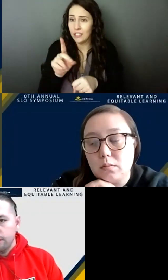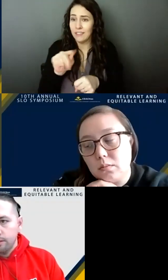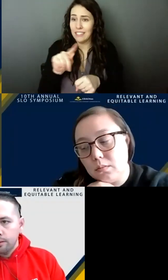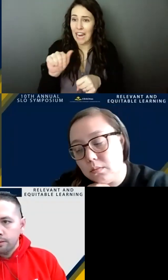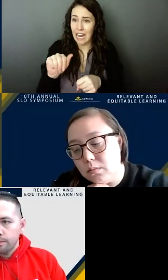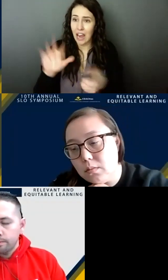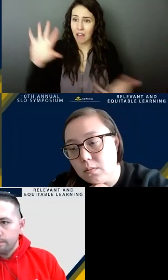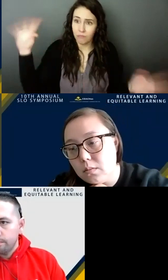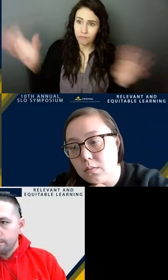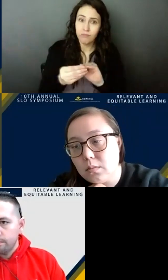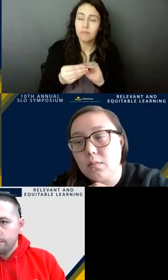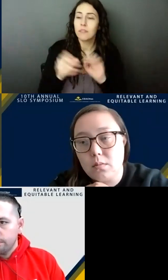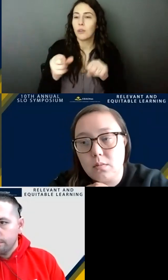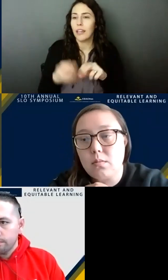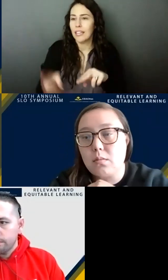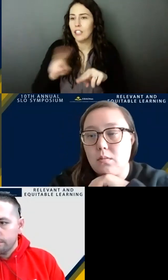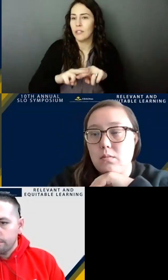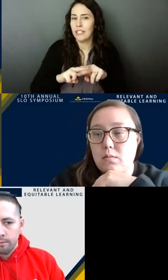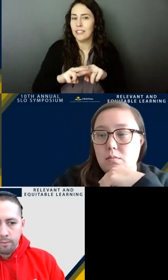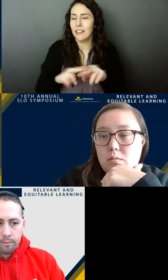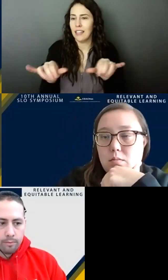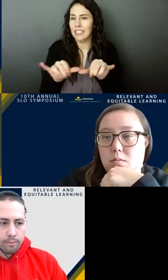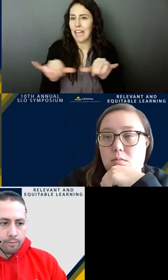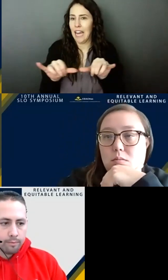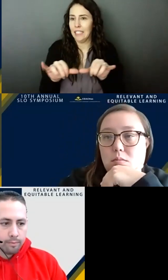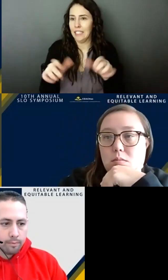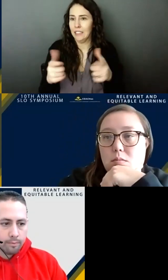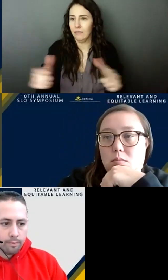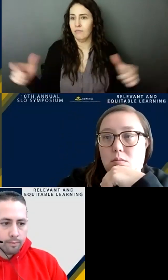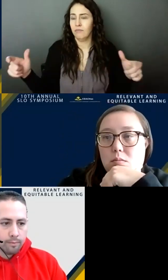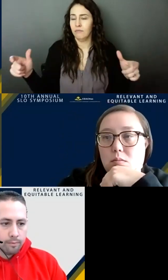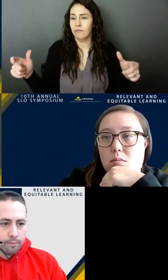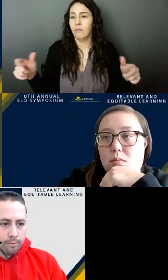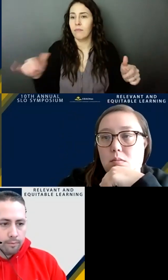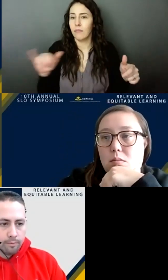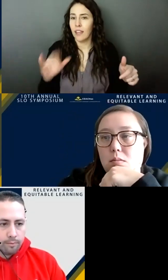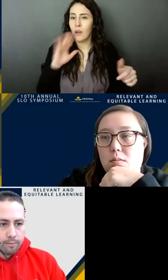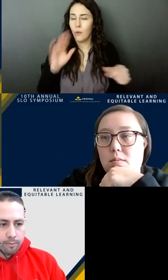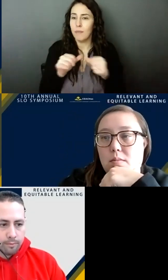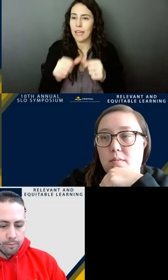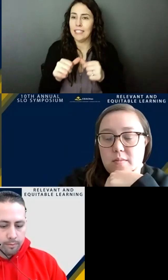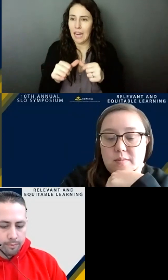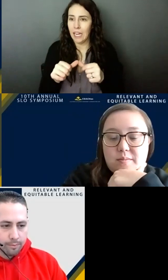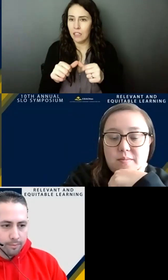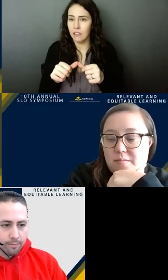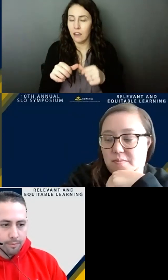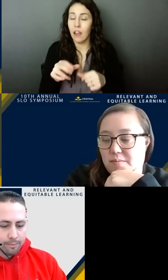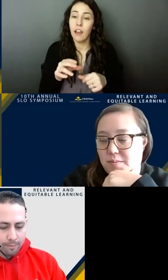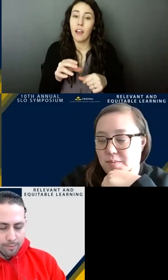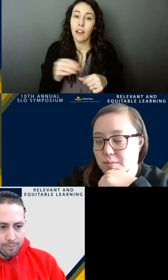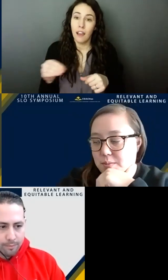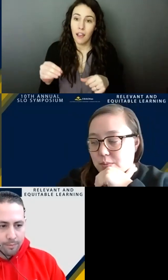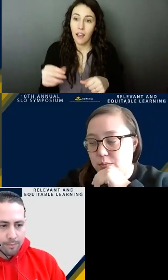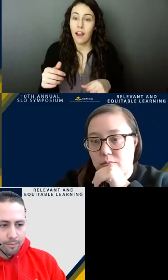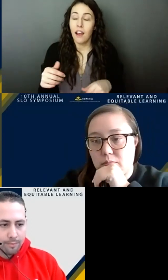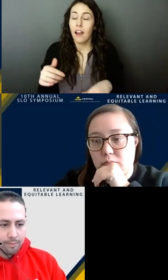really increase those sizes so that would maintain the anonymity in that way. And then I also, this really